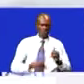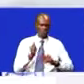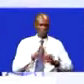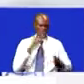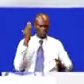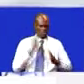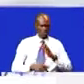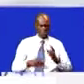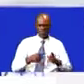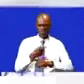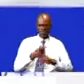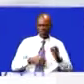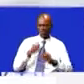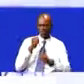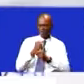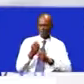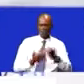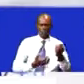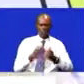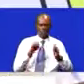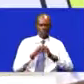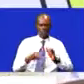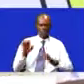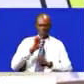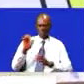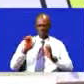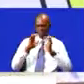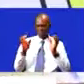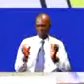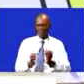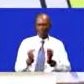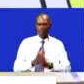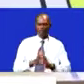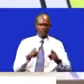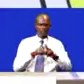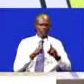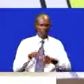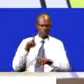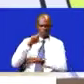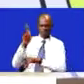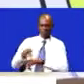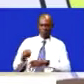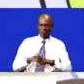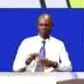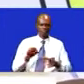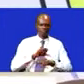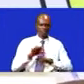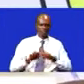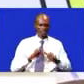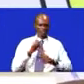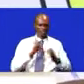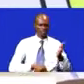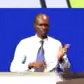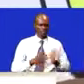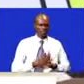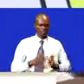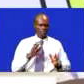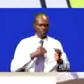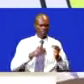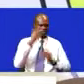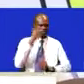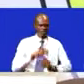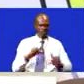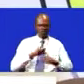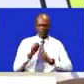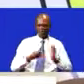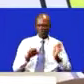mora e piny Afrika ma ugwe. For the second questions about to reduce